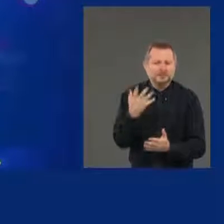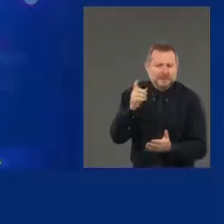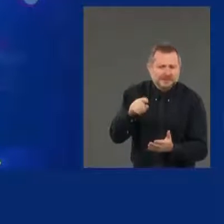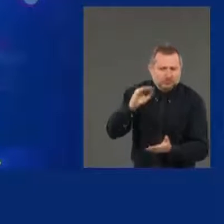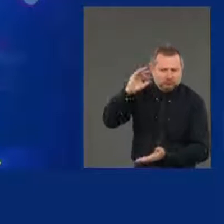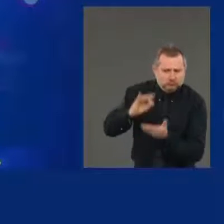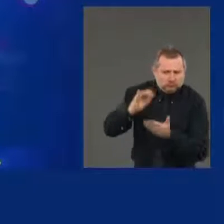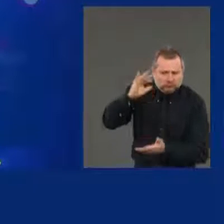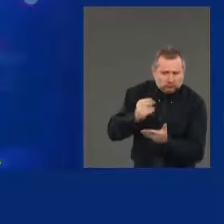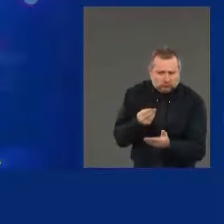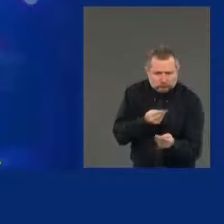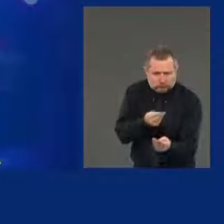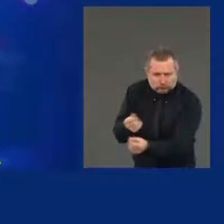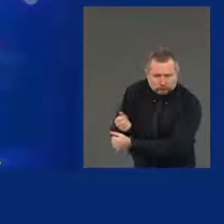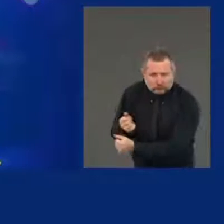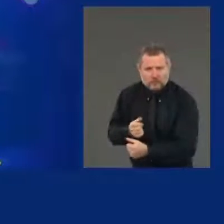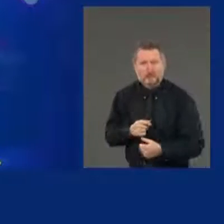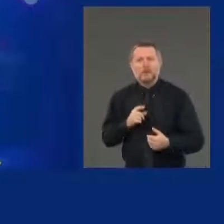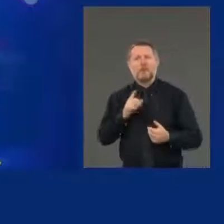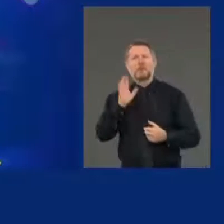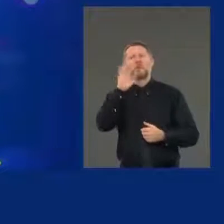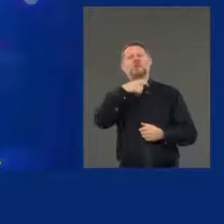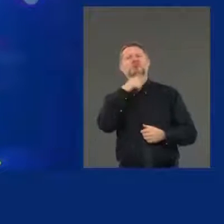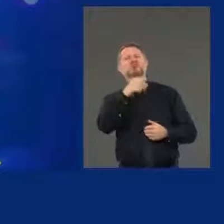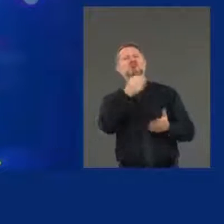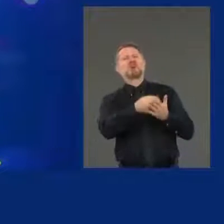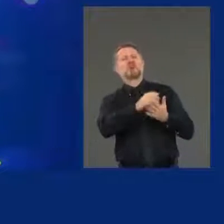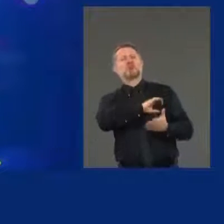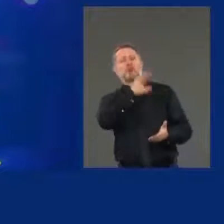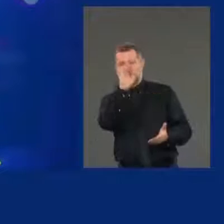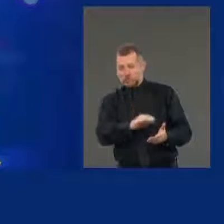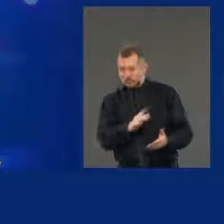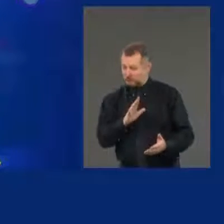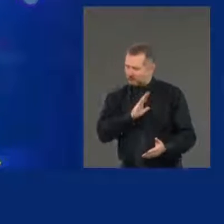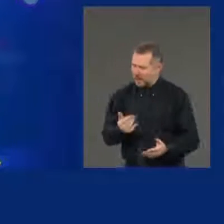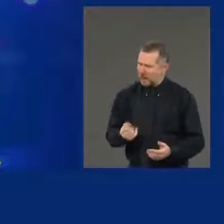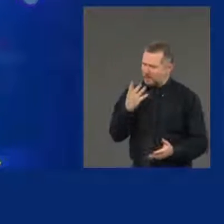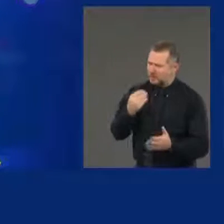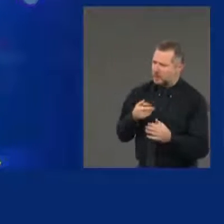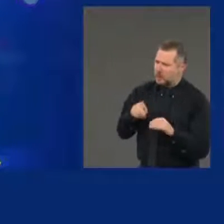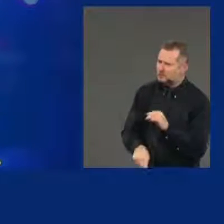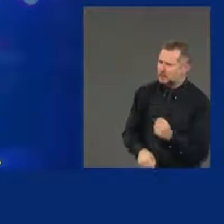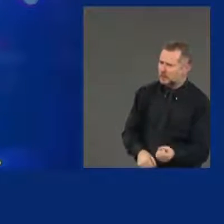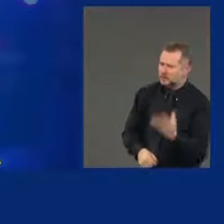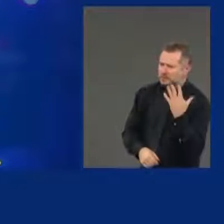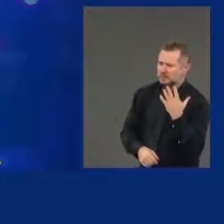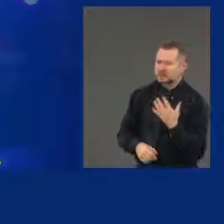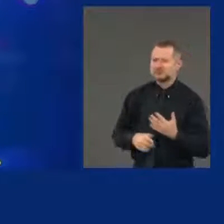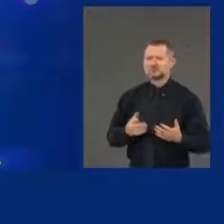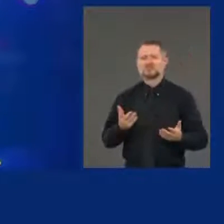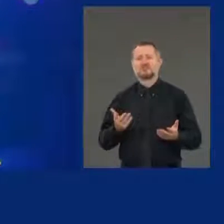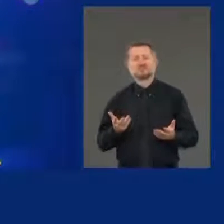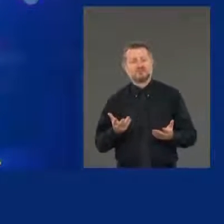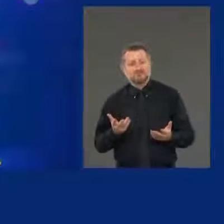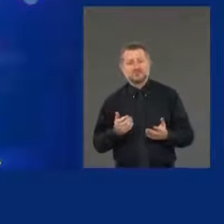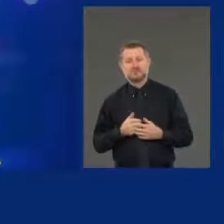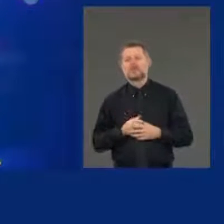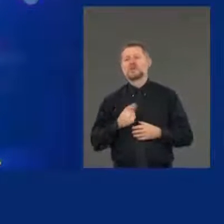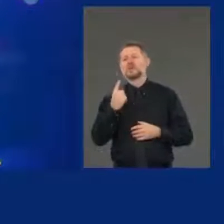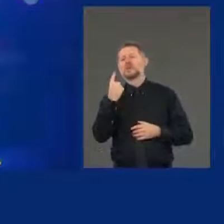should be less. Okay, how much less? What's the right number? Well, $1 billion